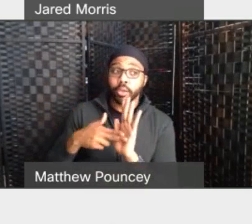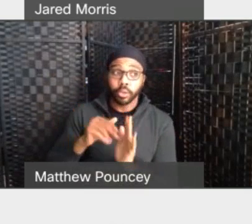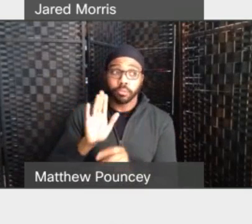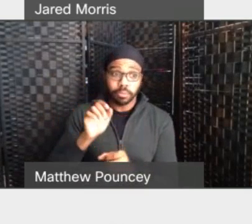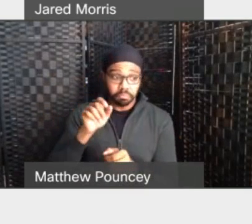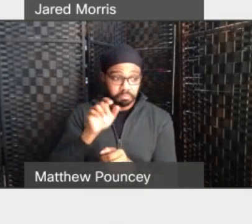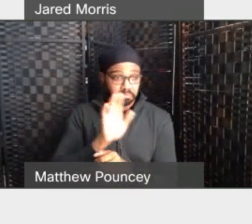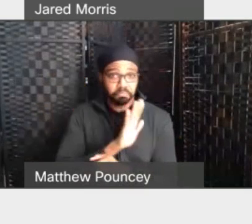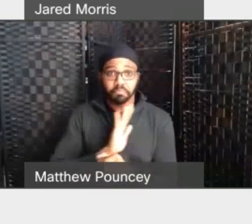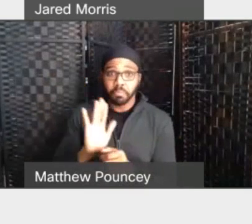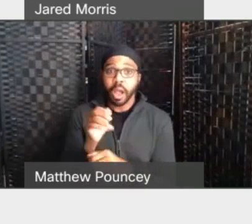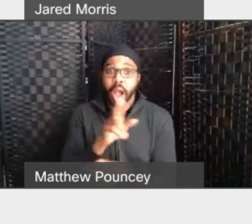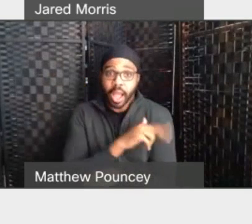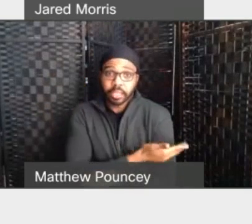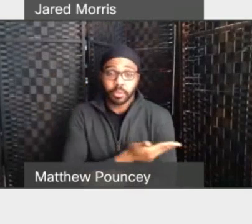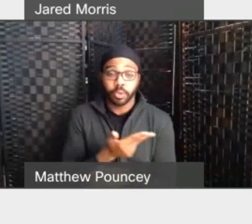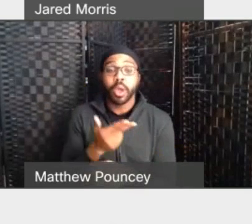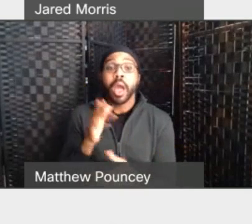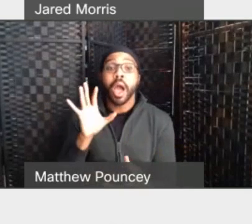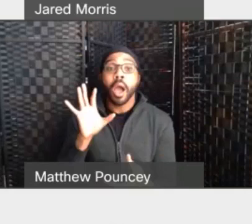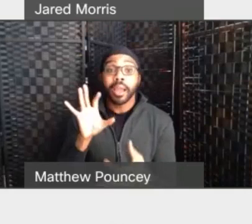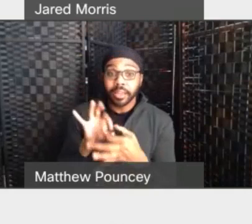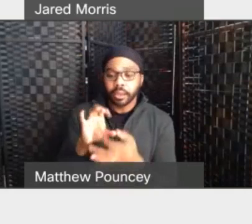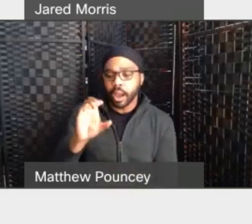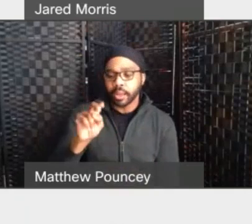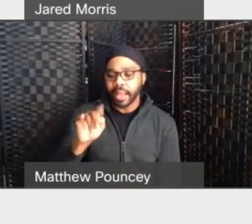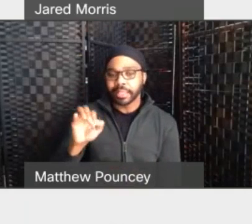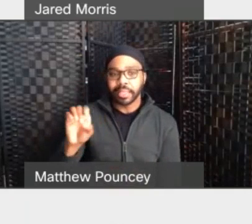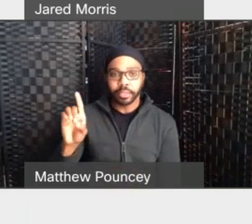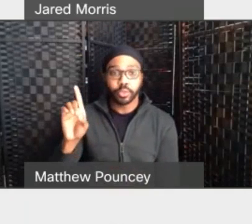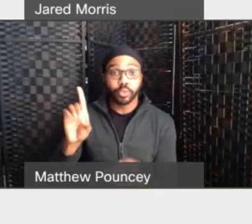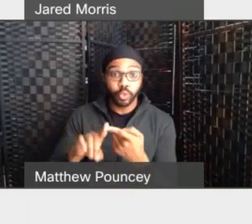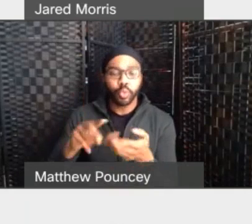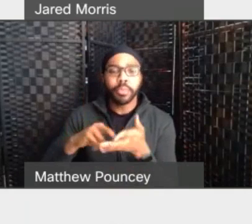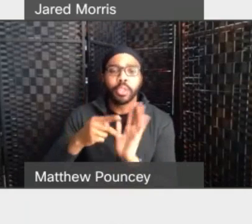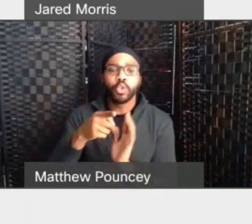website. And connected to means you've been there in the last year for any care.